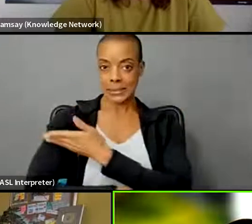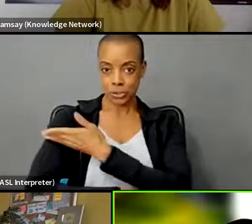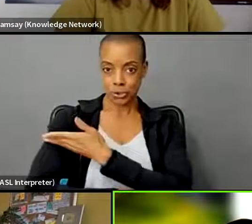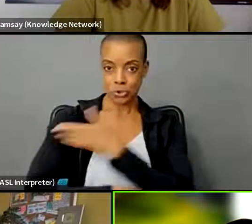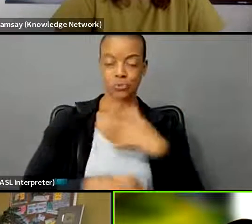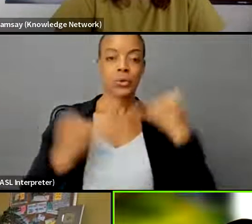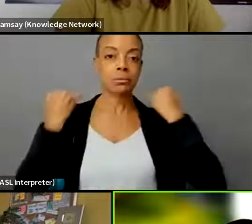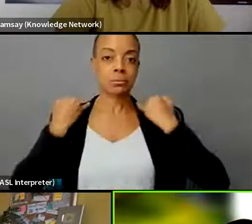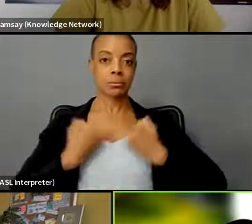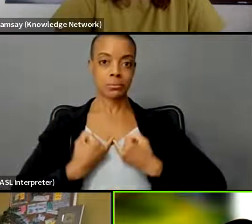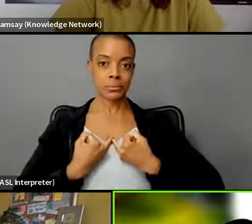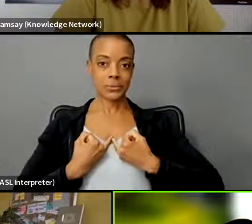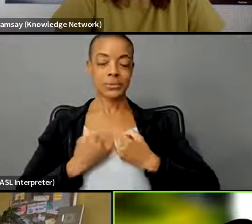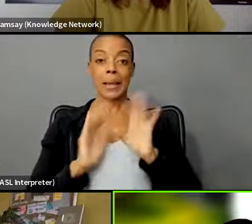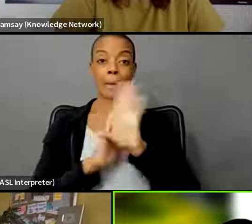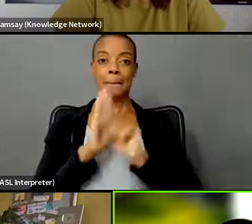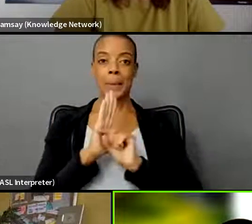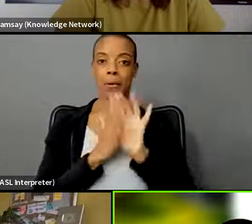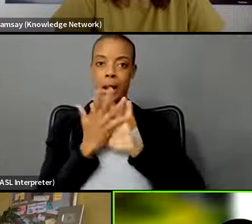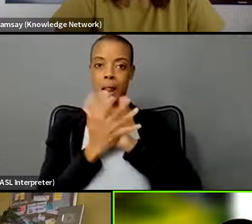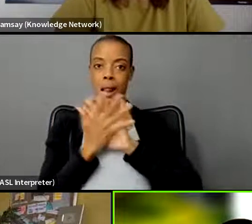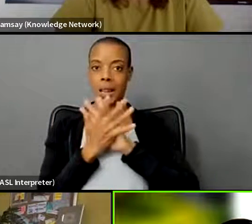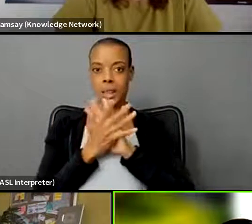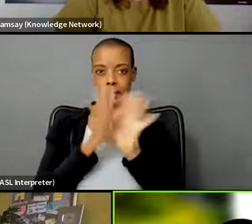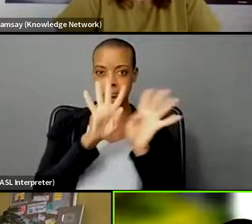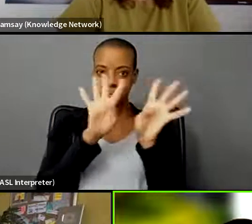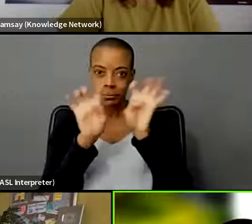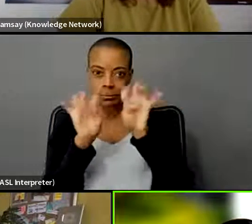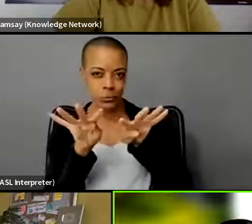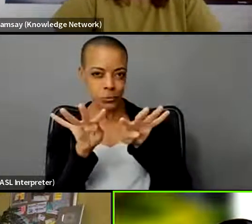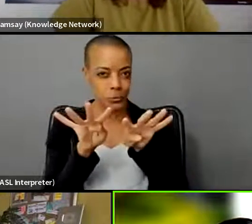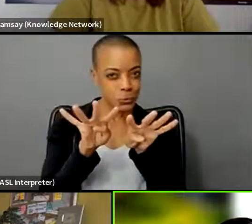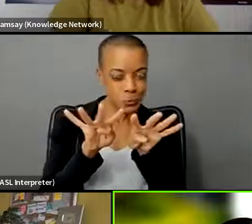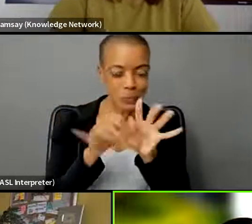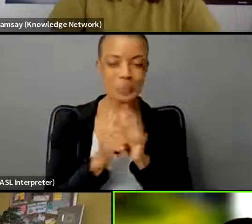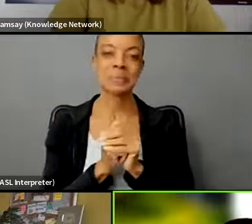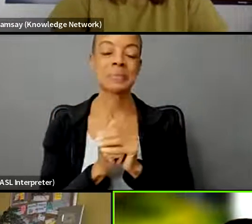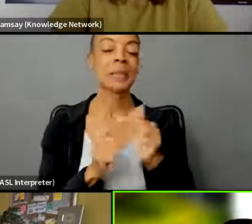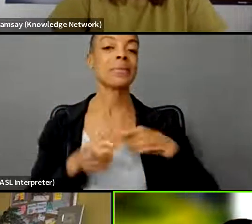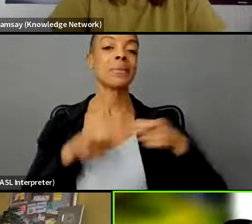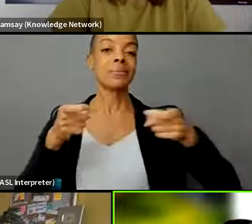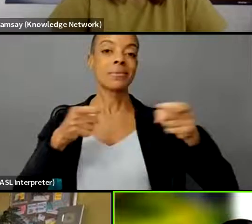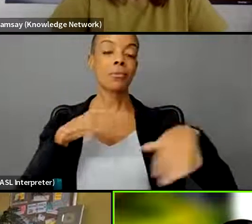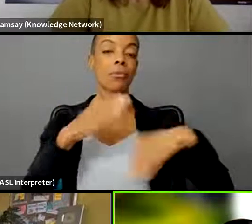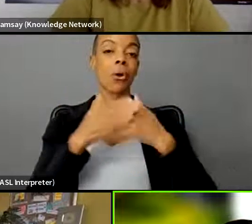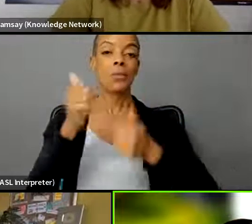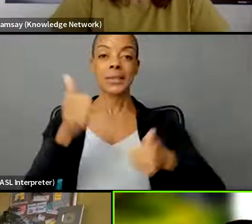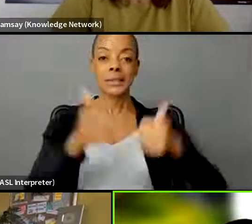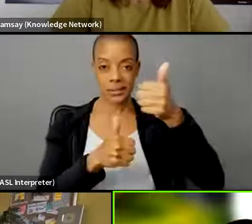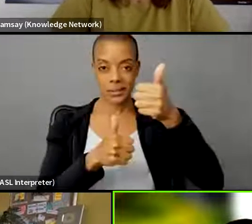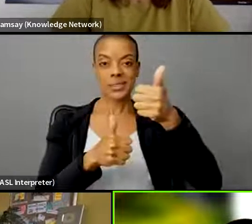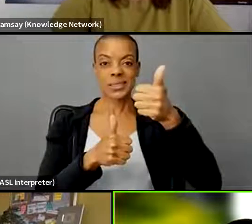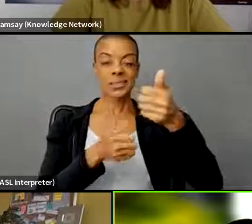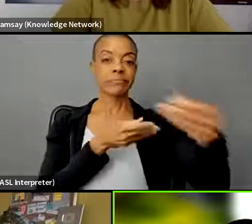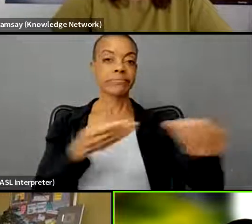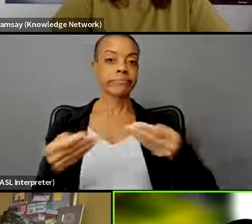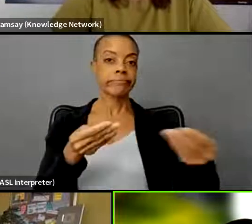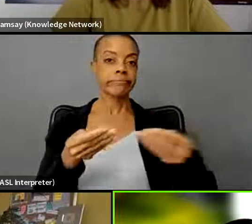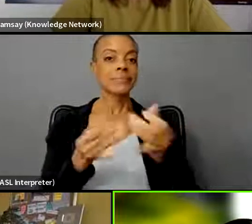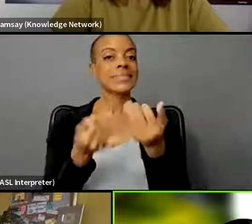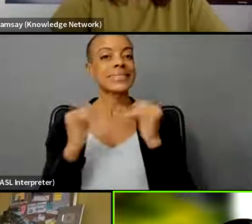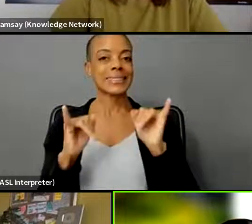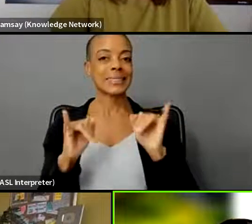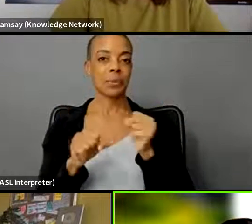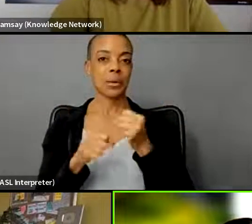me. So I'm very mysterious. I manage all the executives who deal directly with independent producers